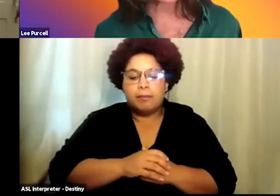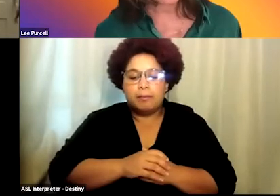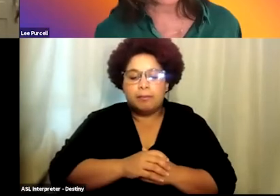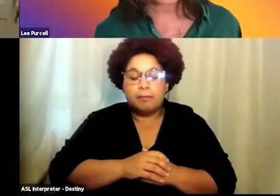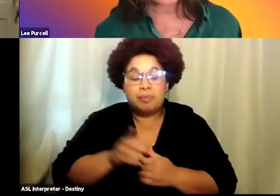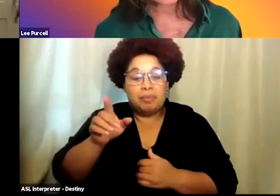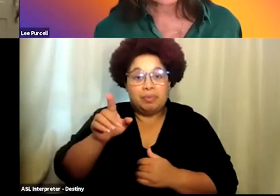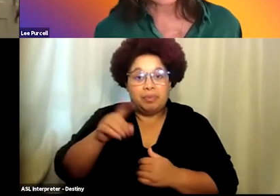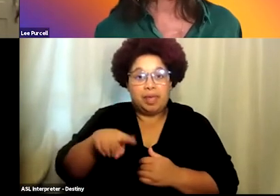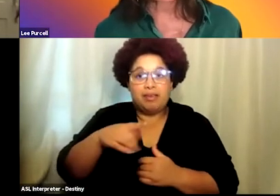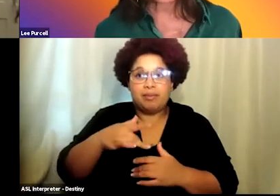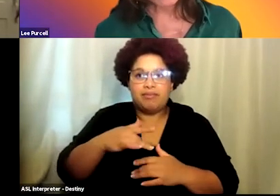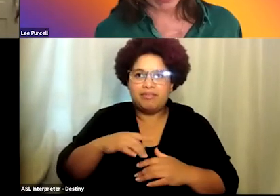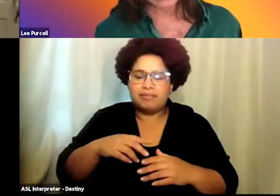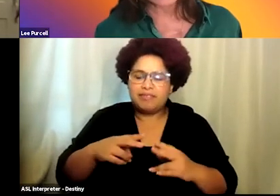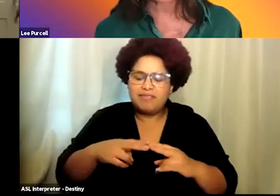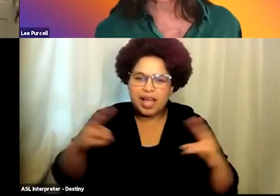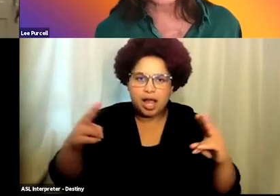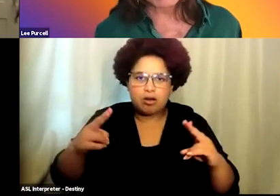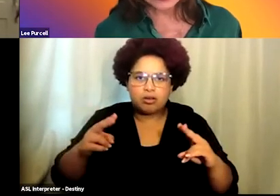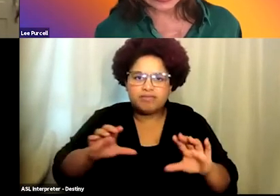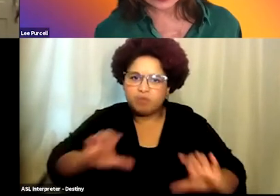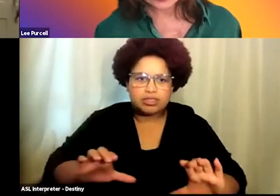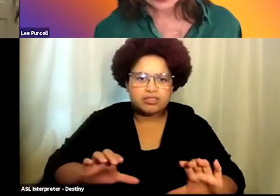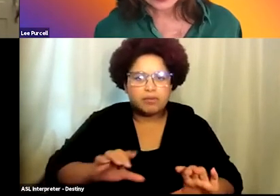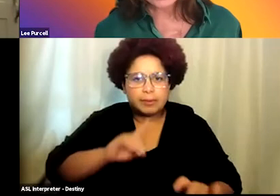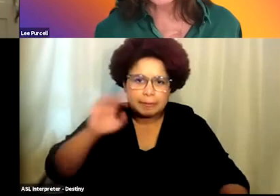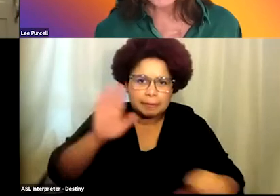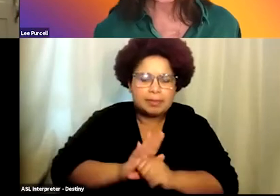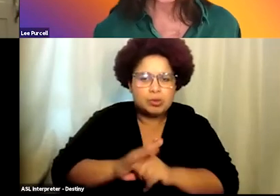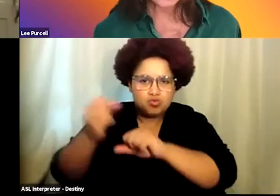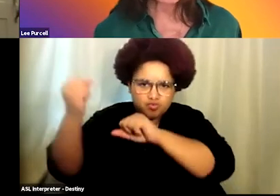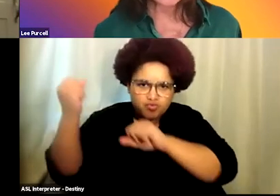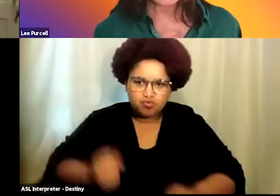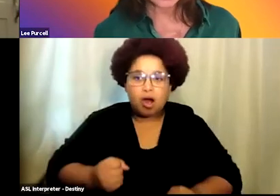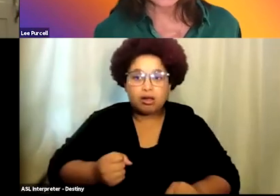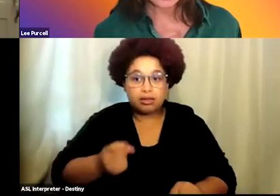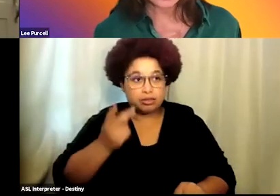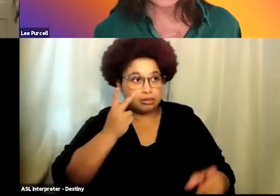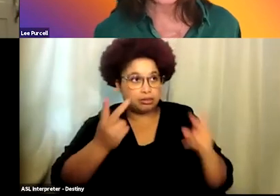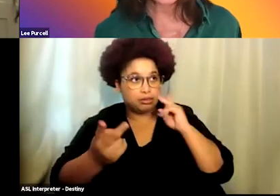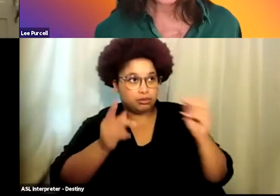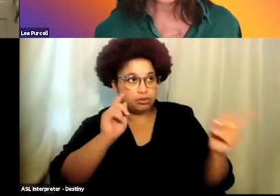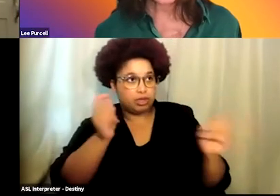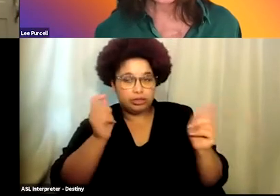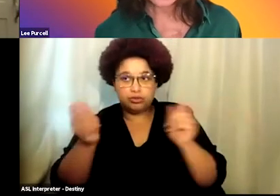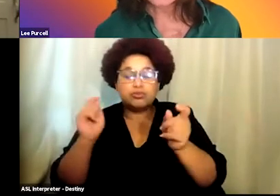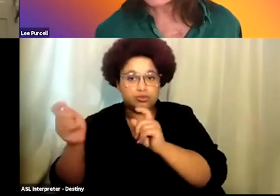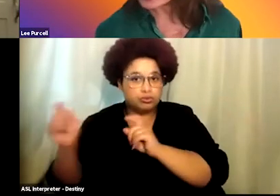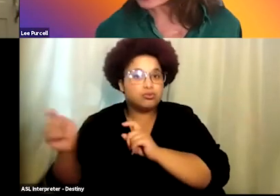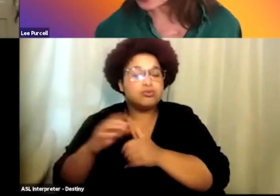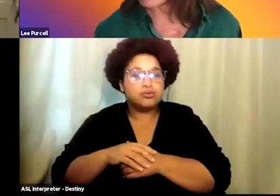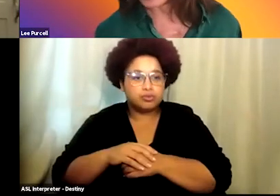been very forceful and very strong and very committed, and change is happening there. And